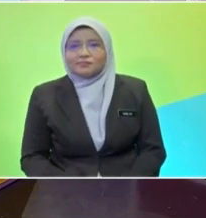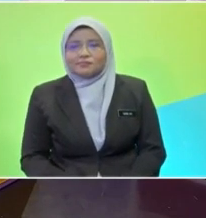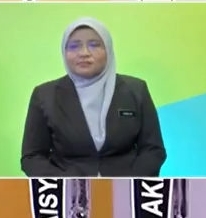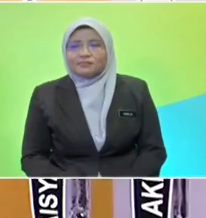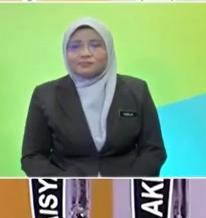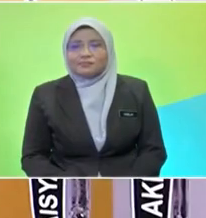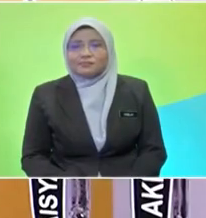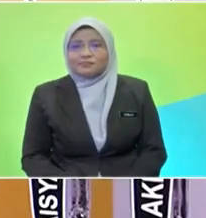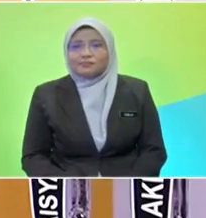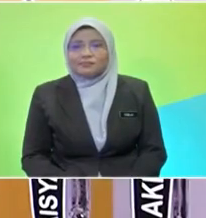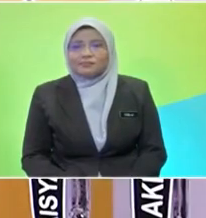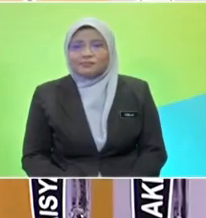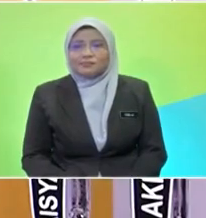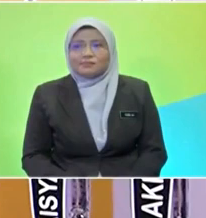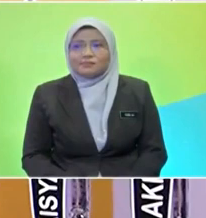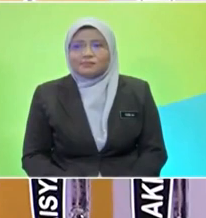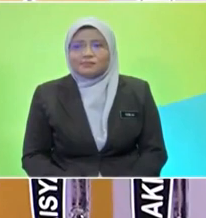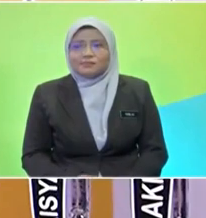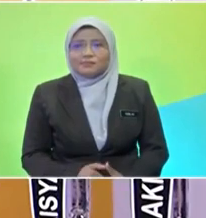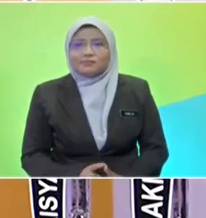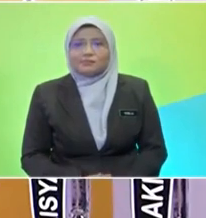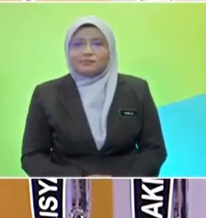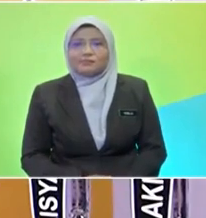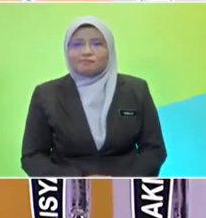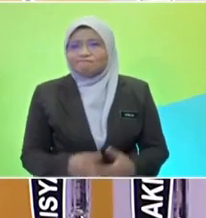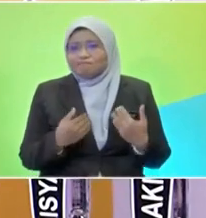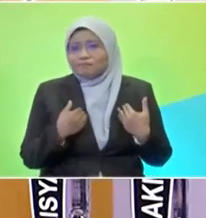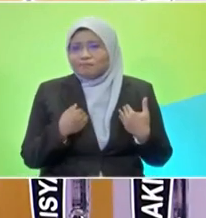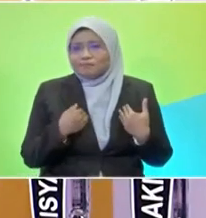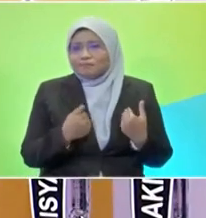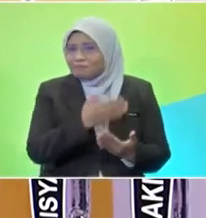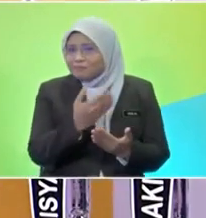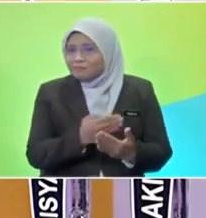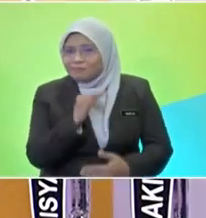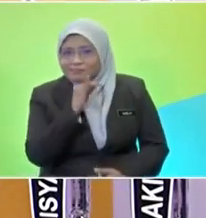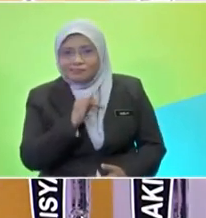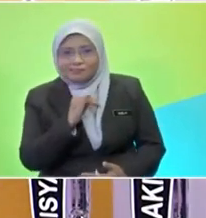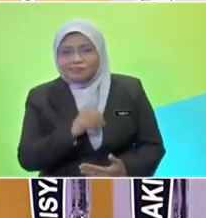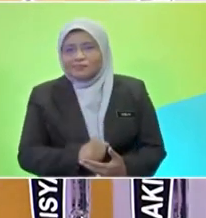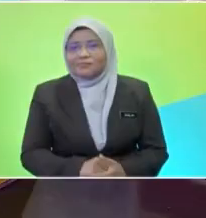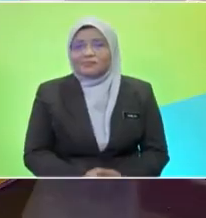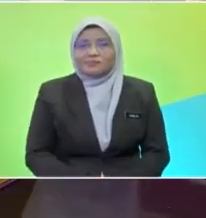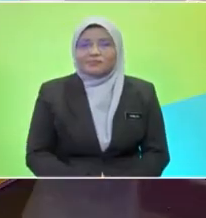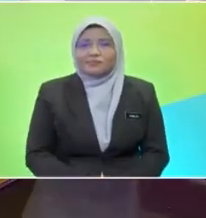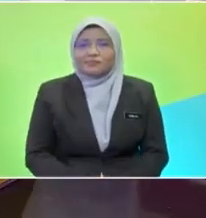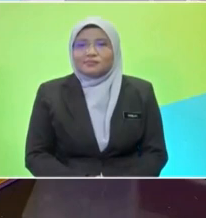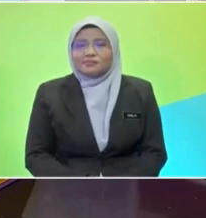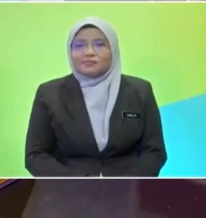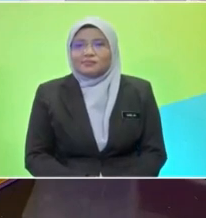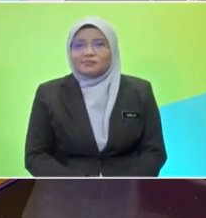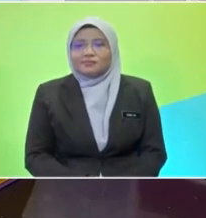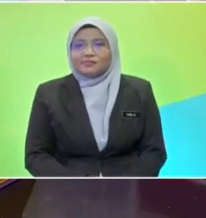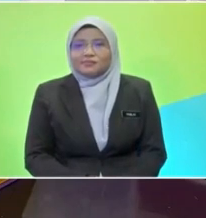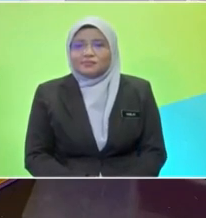very famous singer myself, I never reveal when my new single will be and just make it a surprise. Okay then, I write that